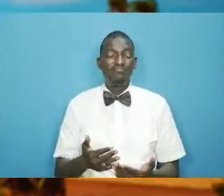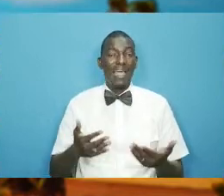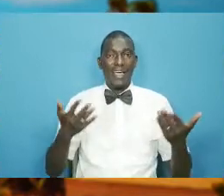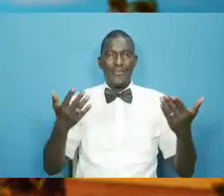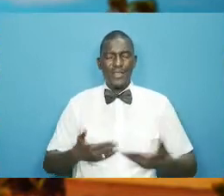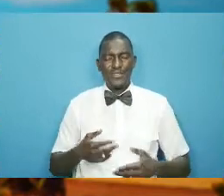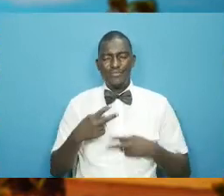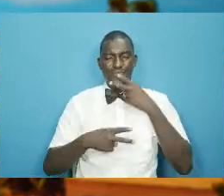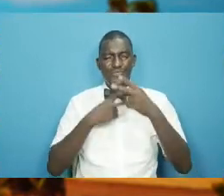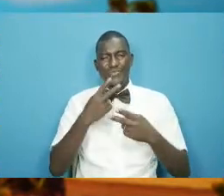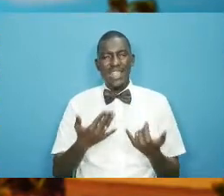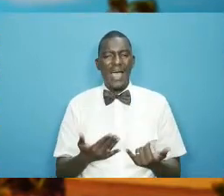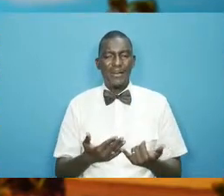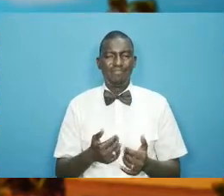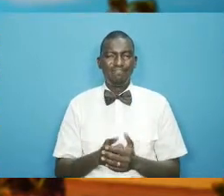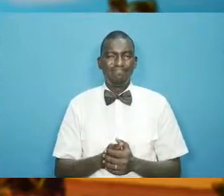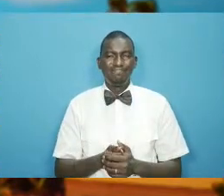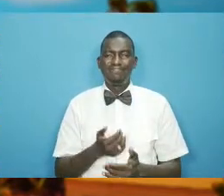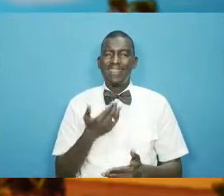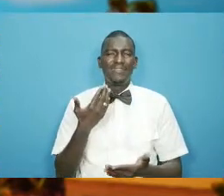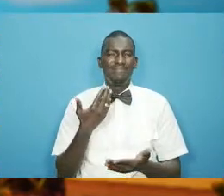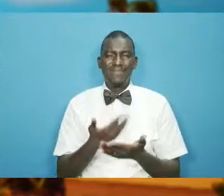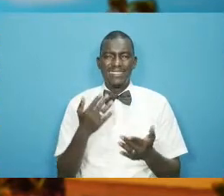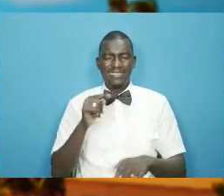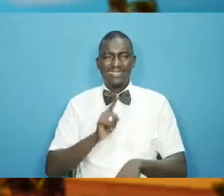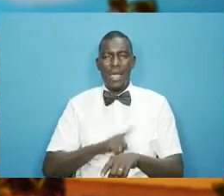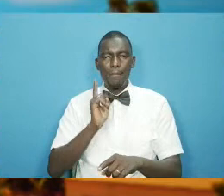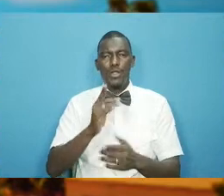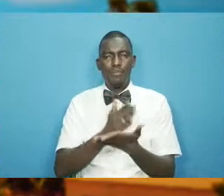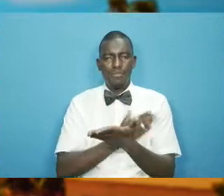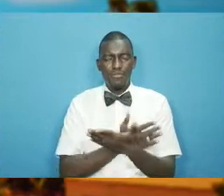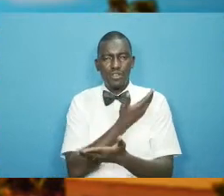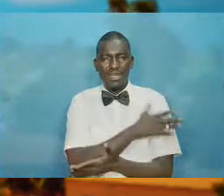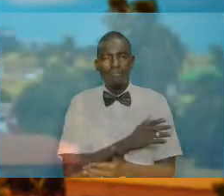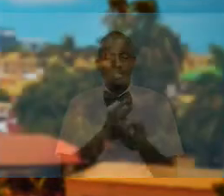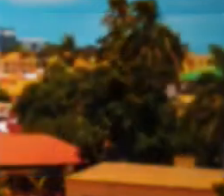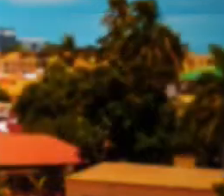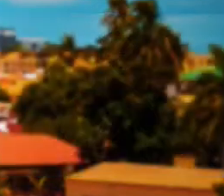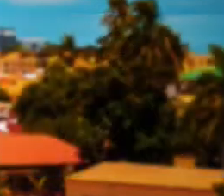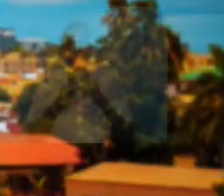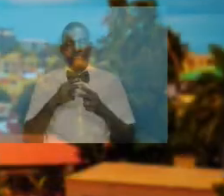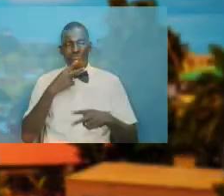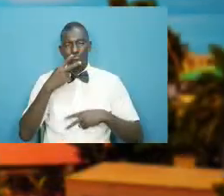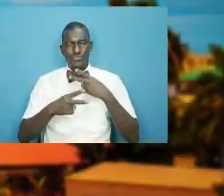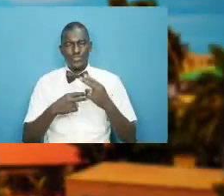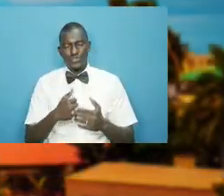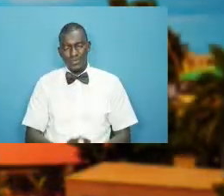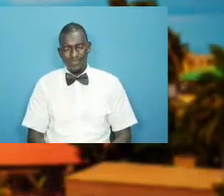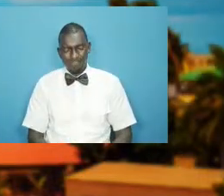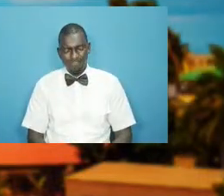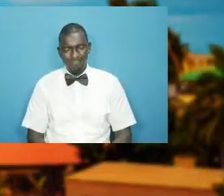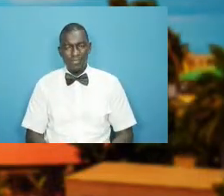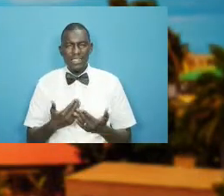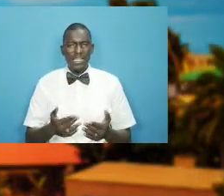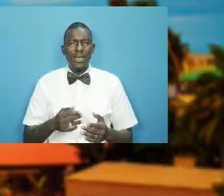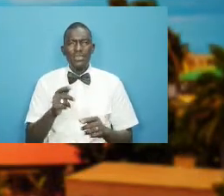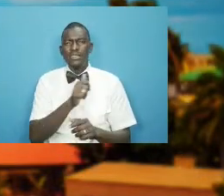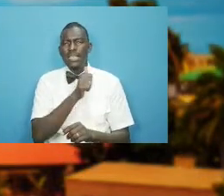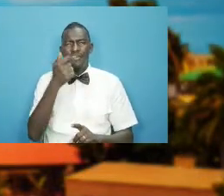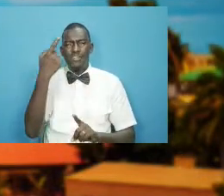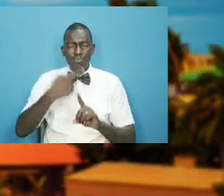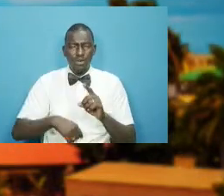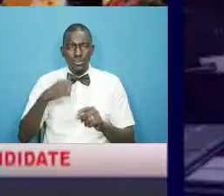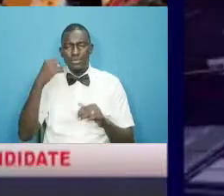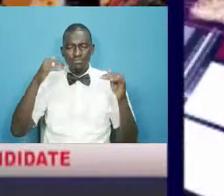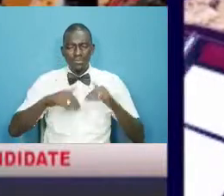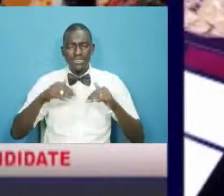news there, and I'm afraid it is all the time permits. But before we take a leave of you, here's a recap for main headlines. At its monthly meeting